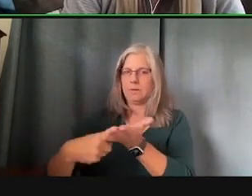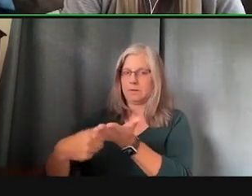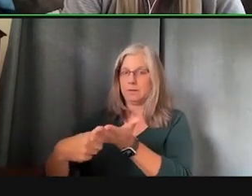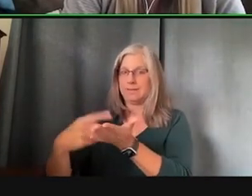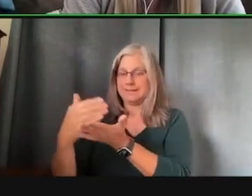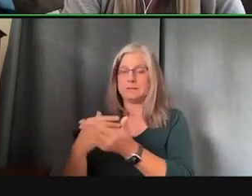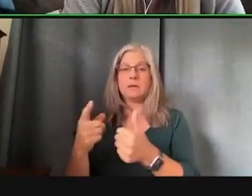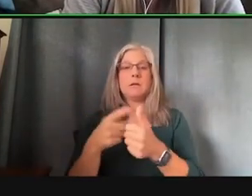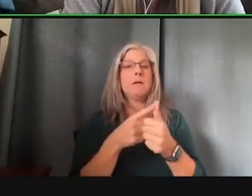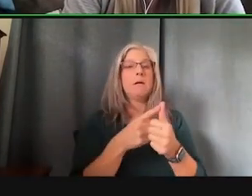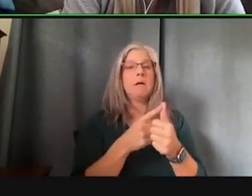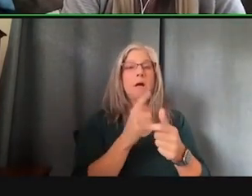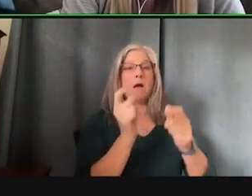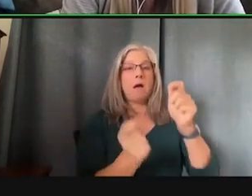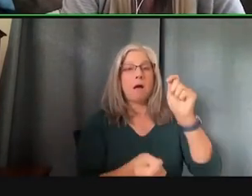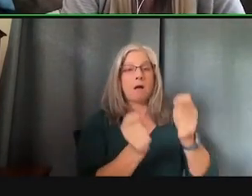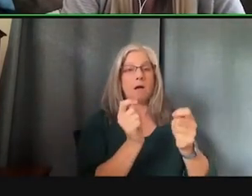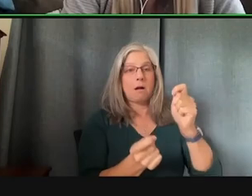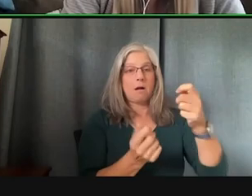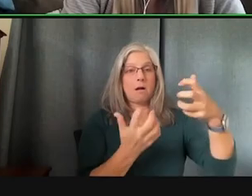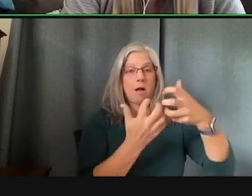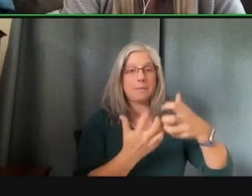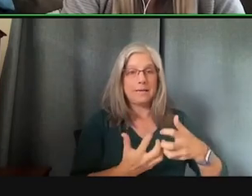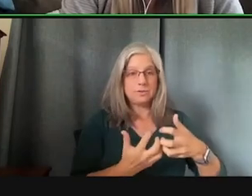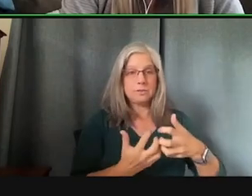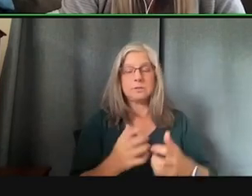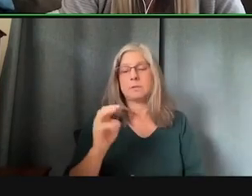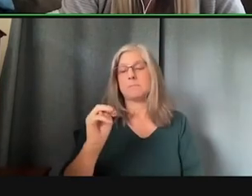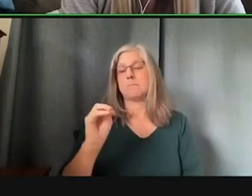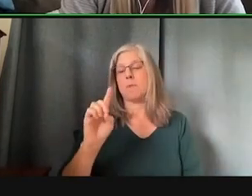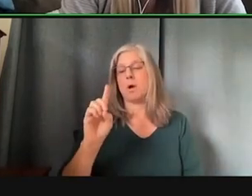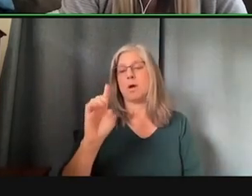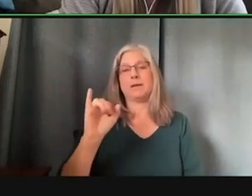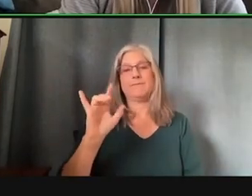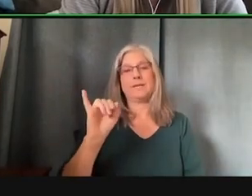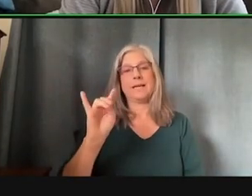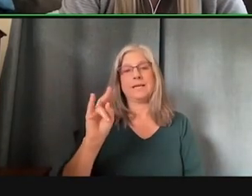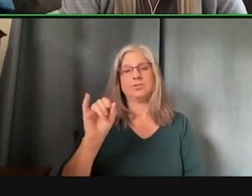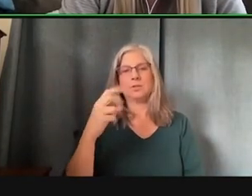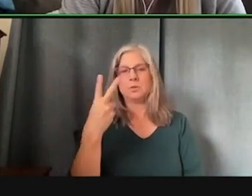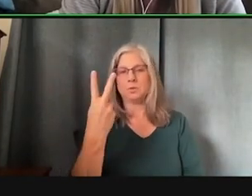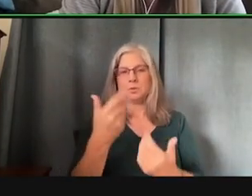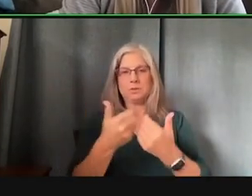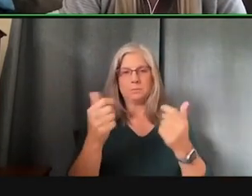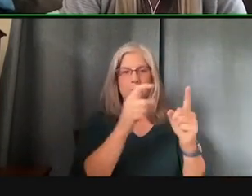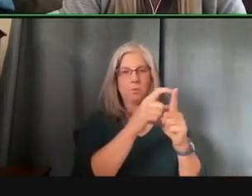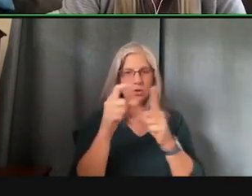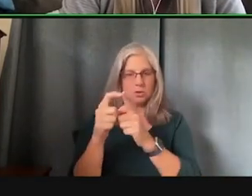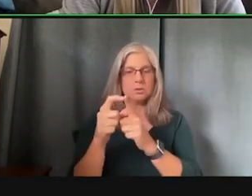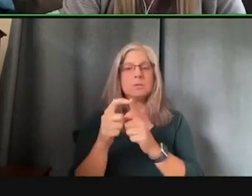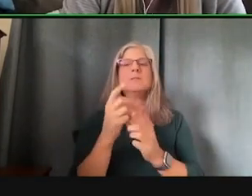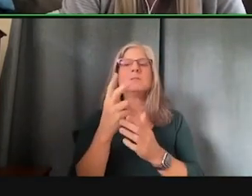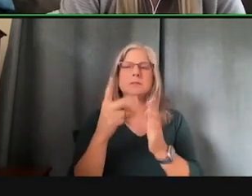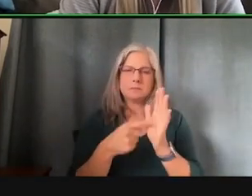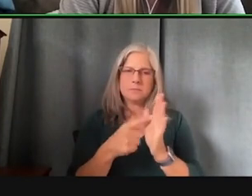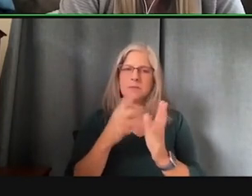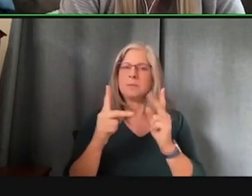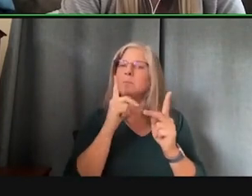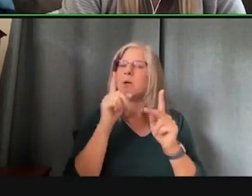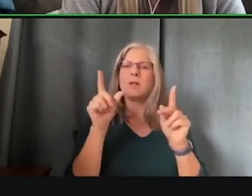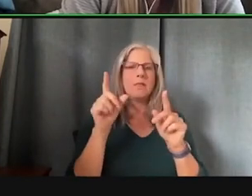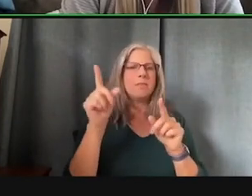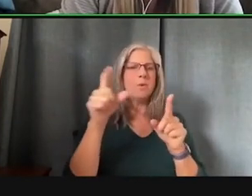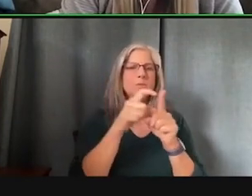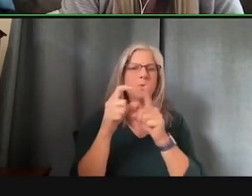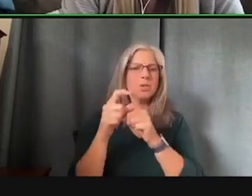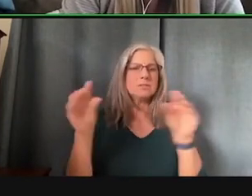Accommodations and modifications are 2 different words. They are used interchangeably, but they do not mean the same